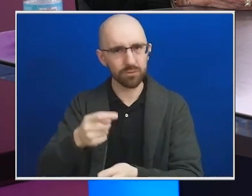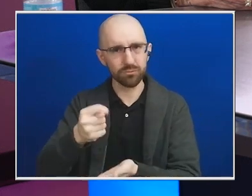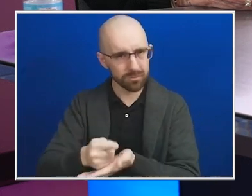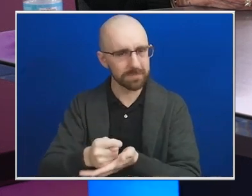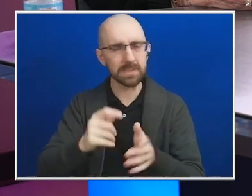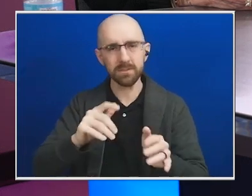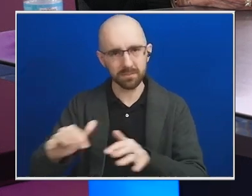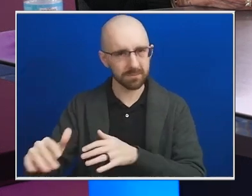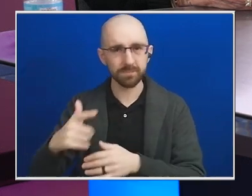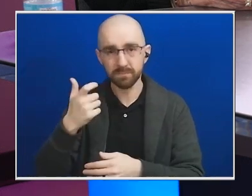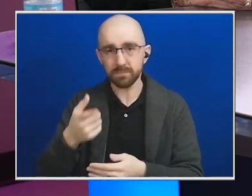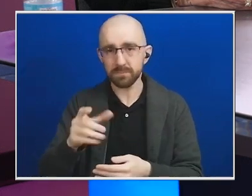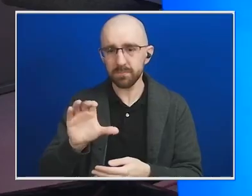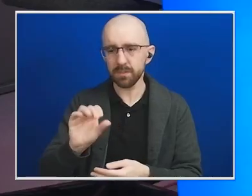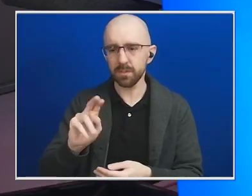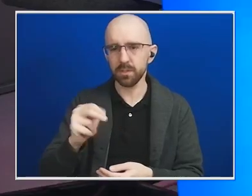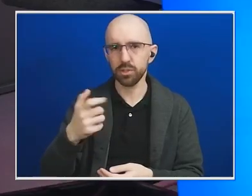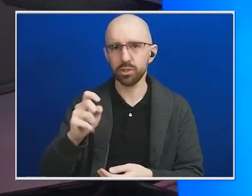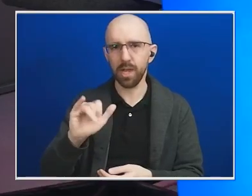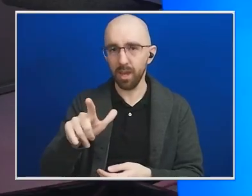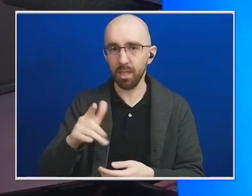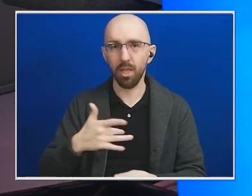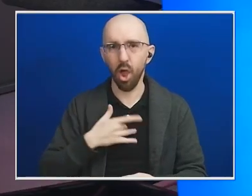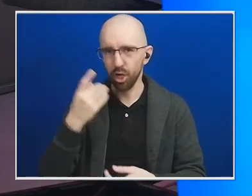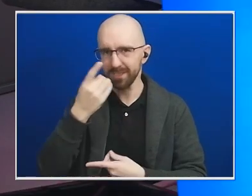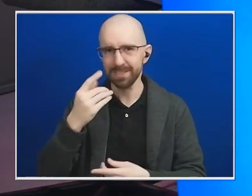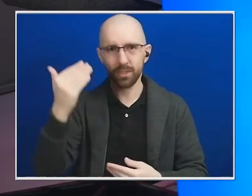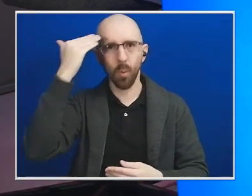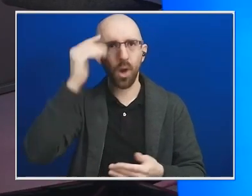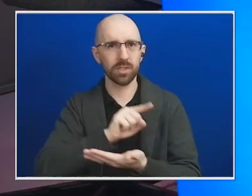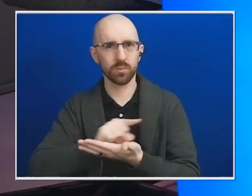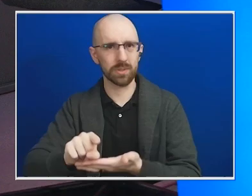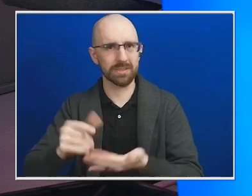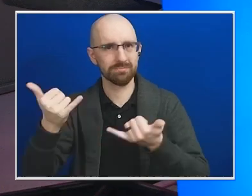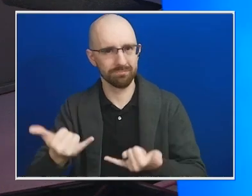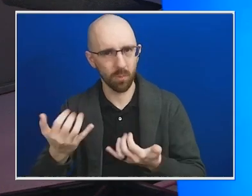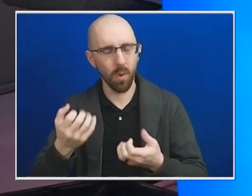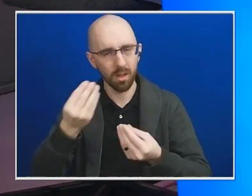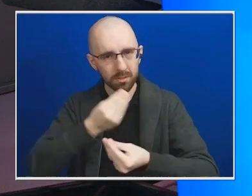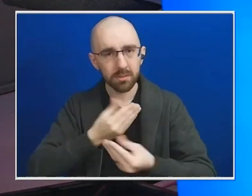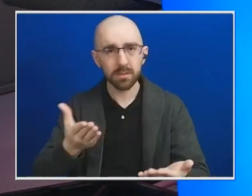Congenital Heart Disease Awareness Week. And so I just want everyone to know there's a